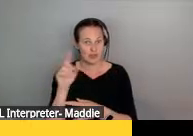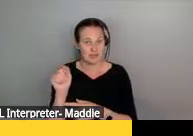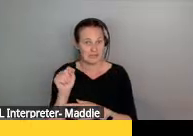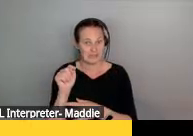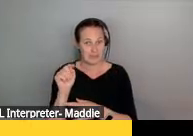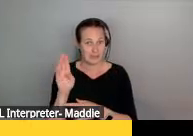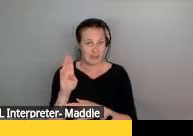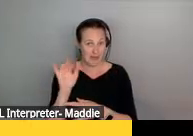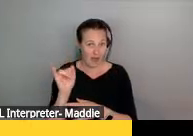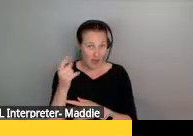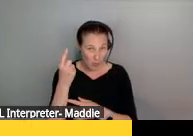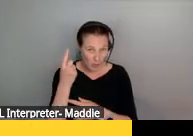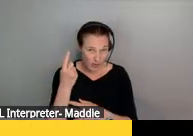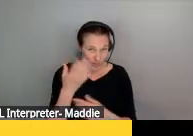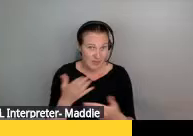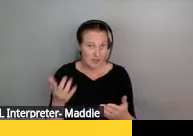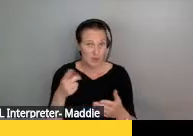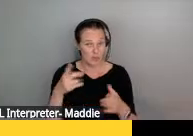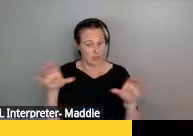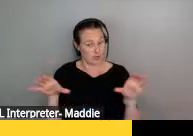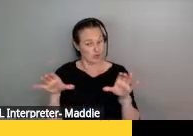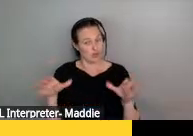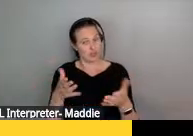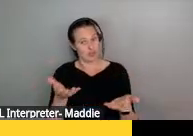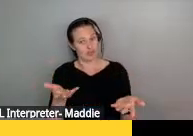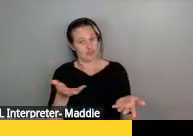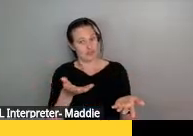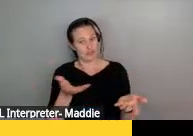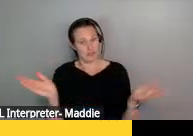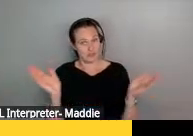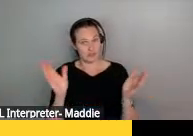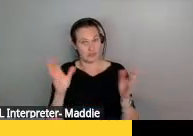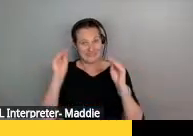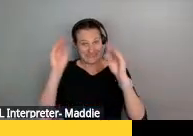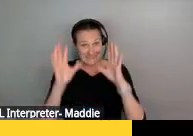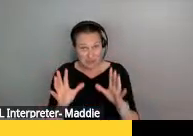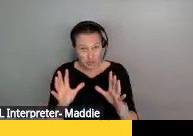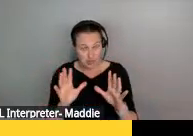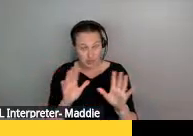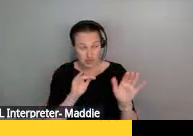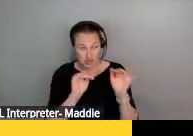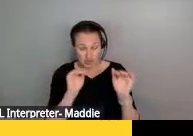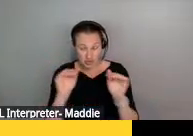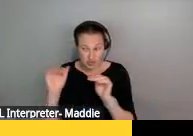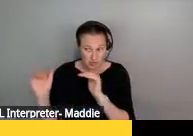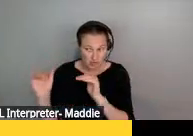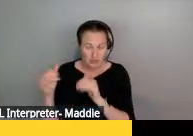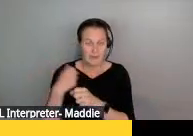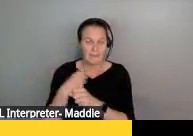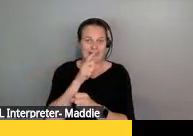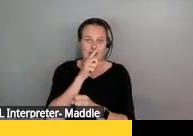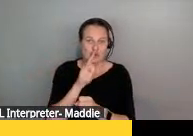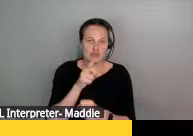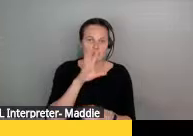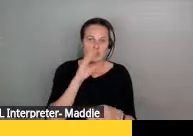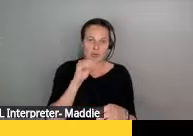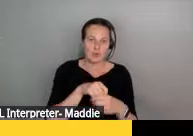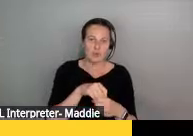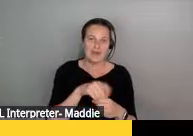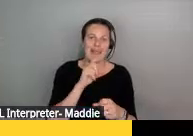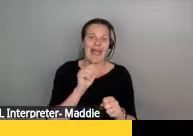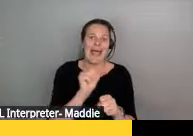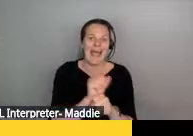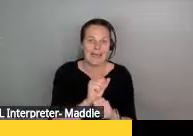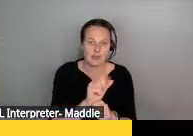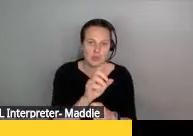of the main things you can encourage your students, teachers to do is to make sure they include the actual text and